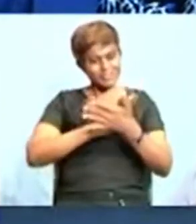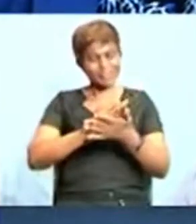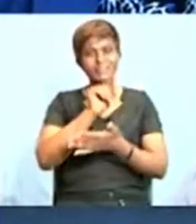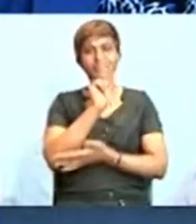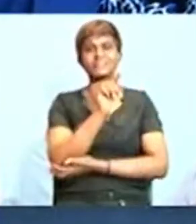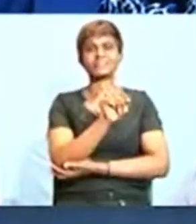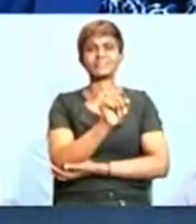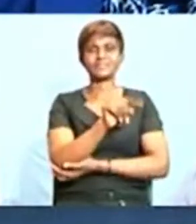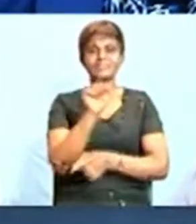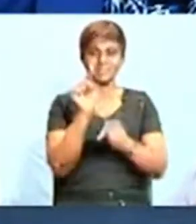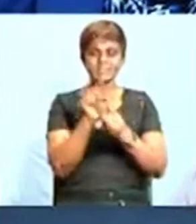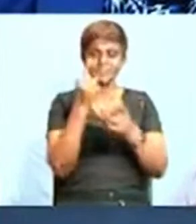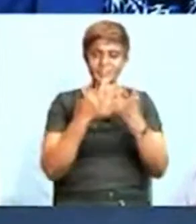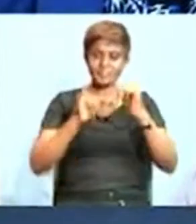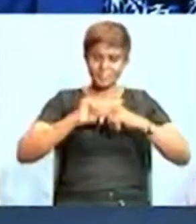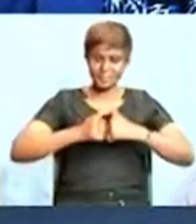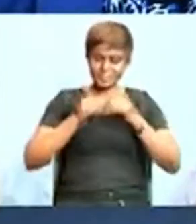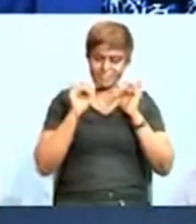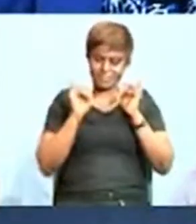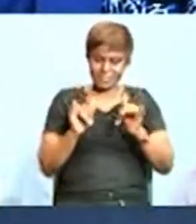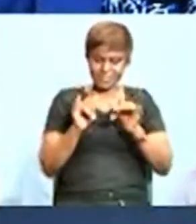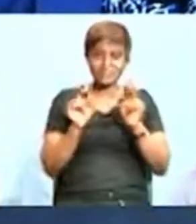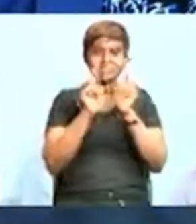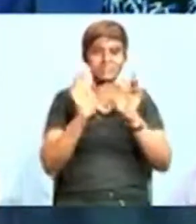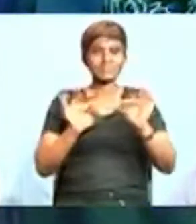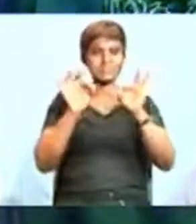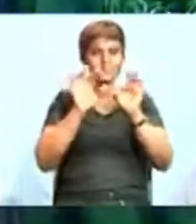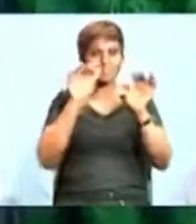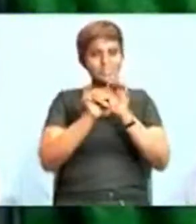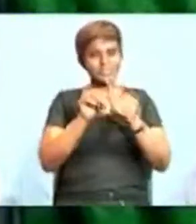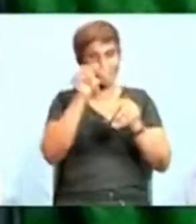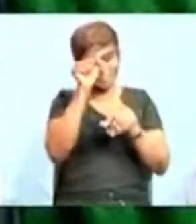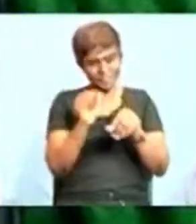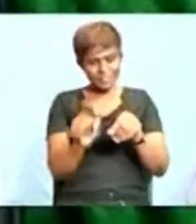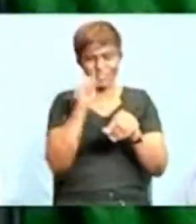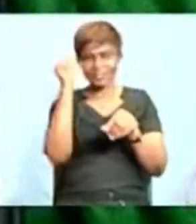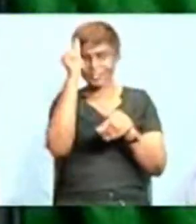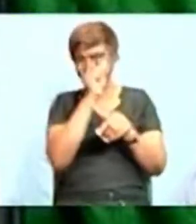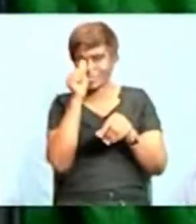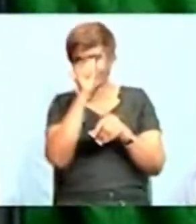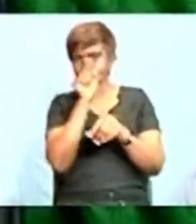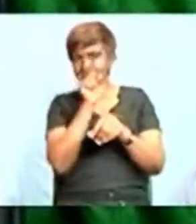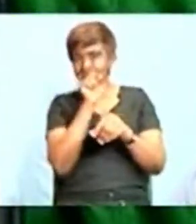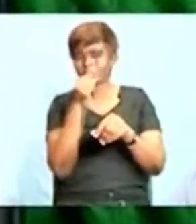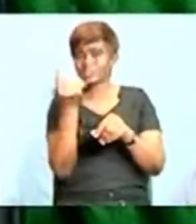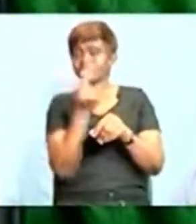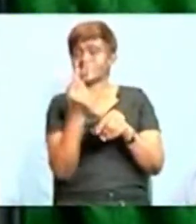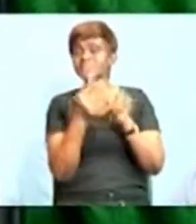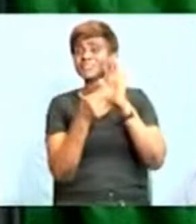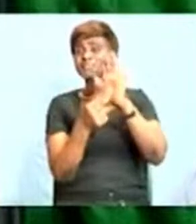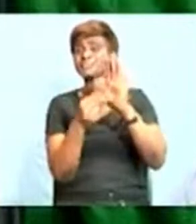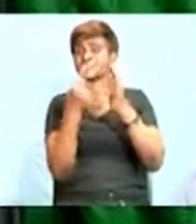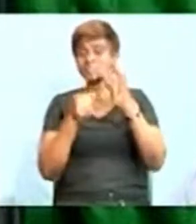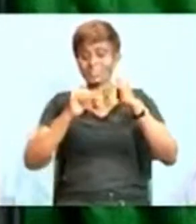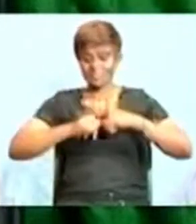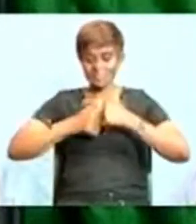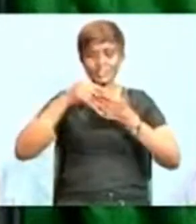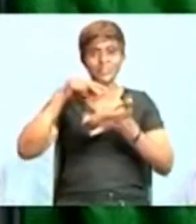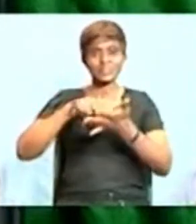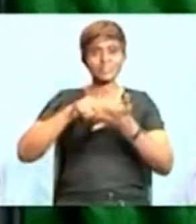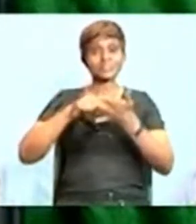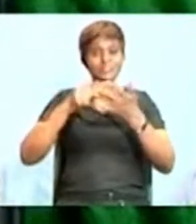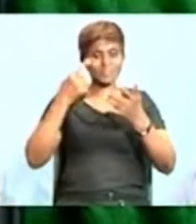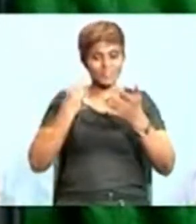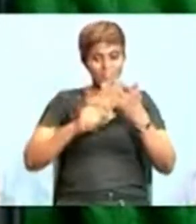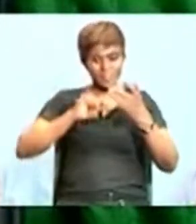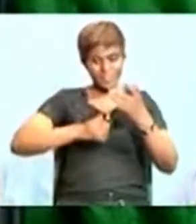and also we remain an icon in the region just to depict what we stand for, having been